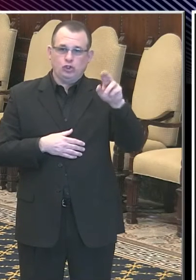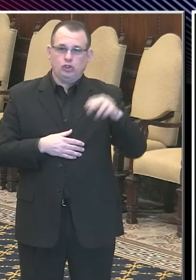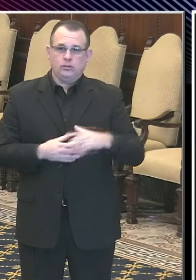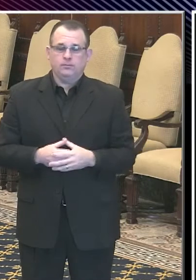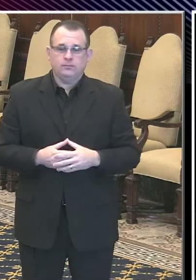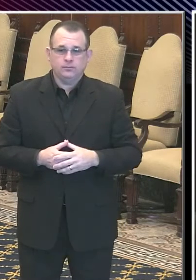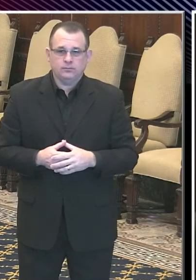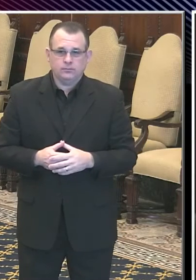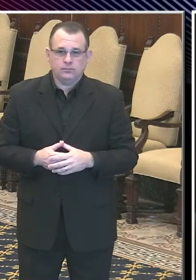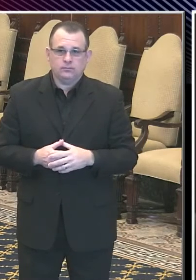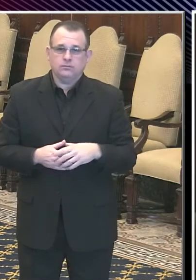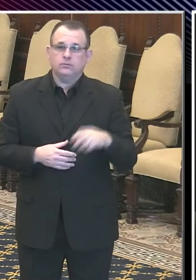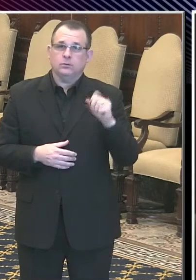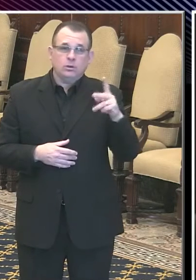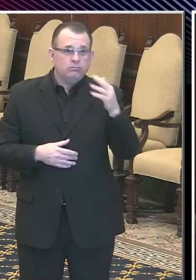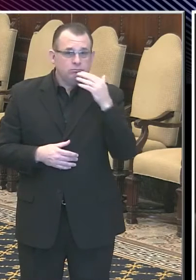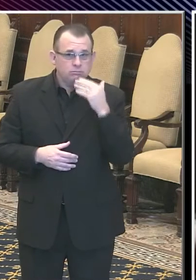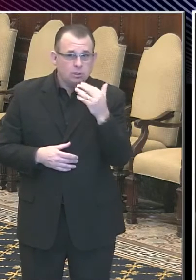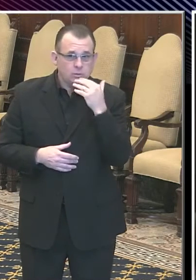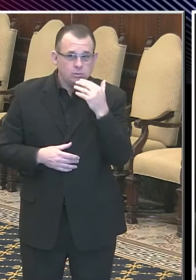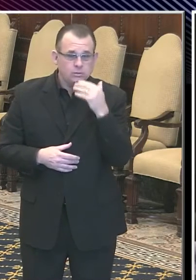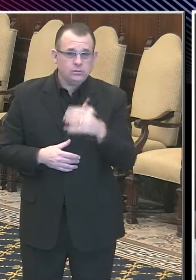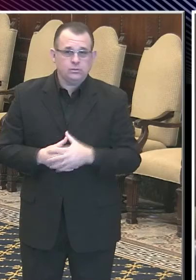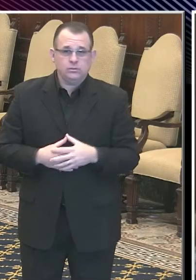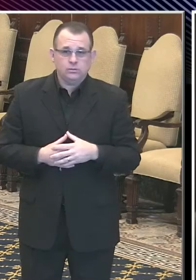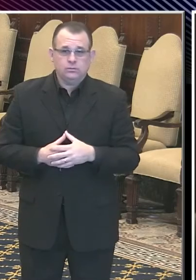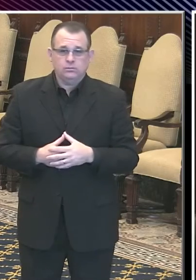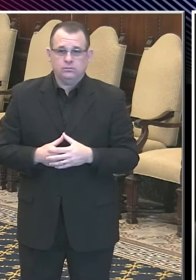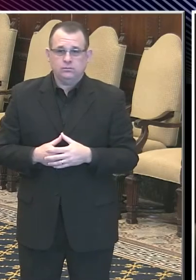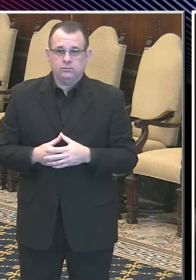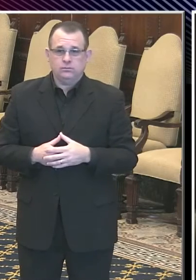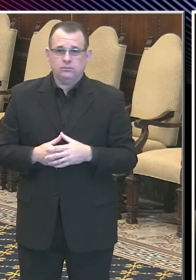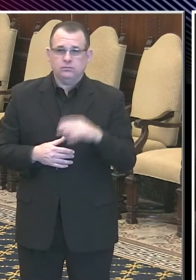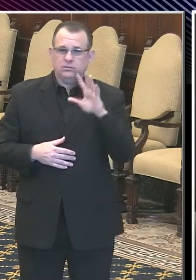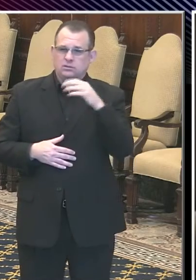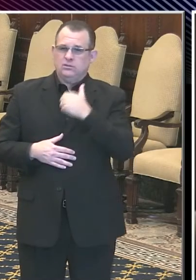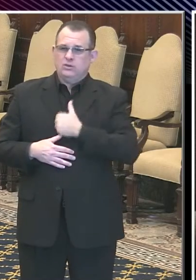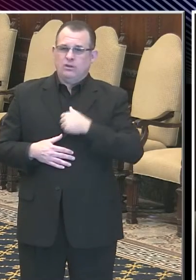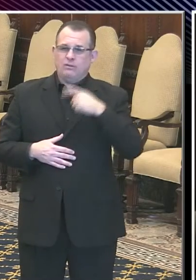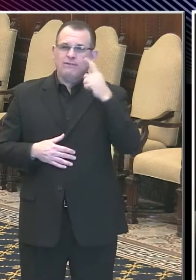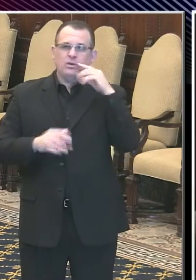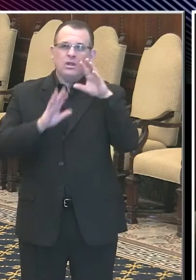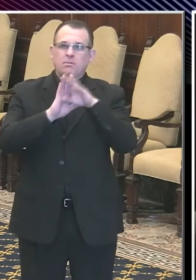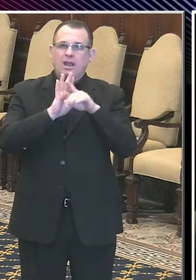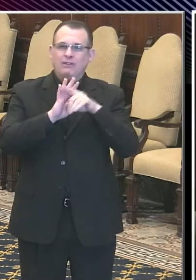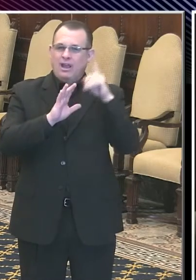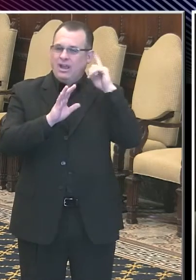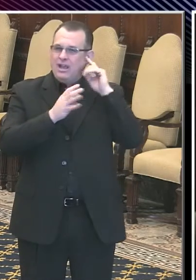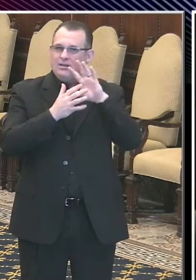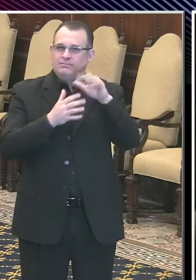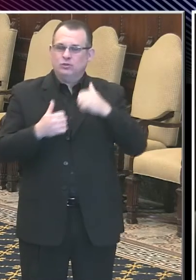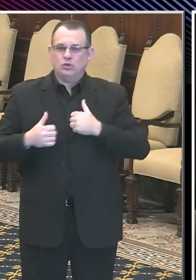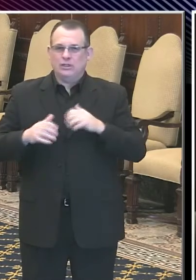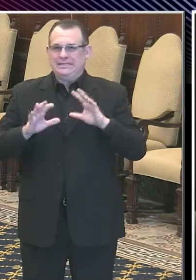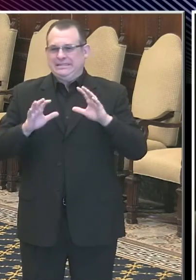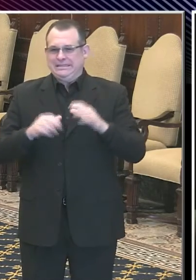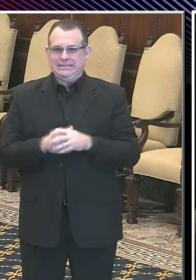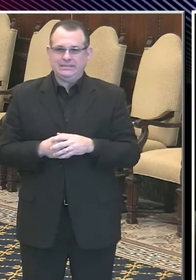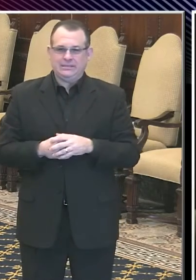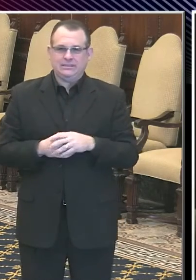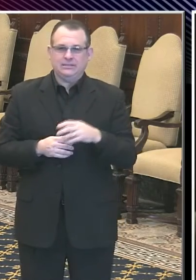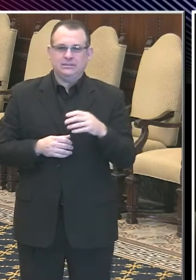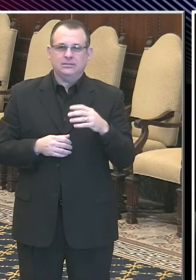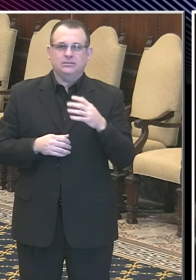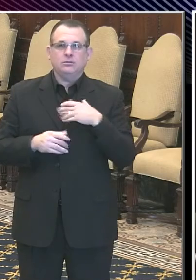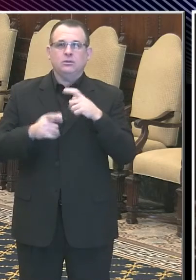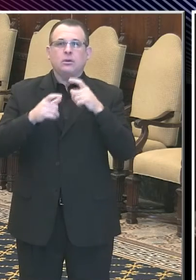All right. Thank you. Sorry for the backlighting. Regarding the Paycheck Protection